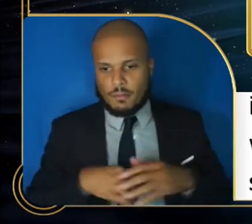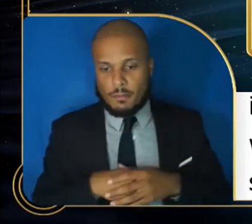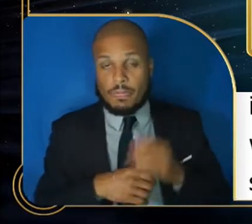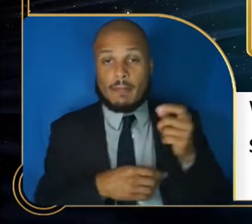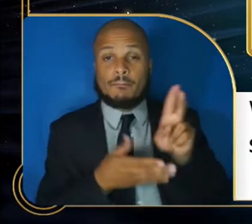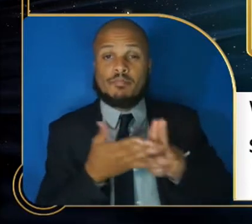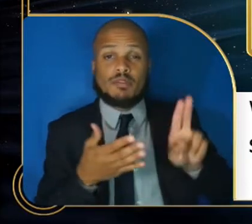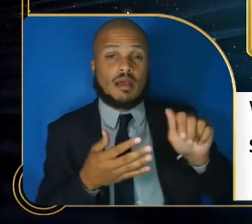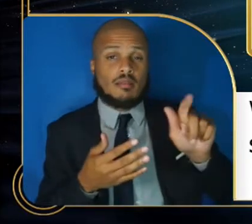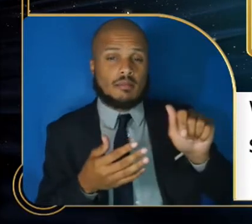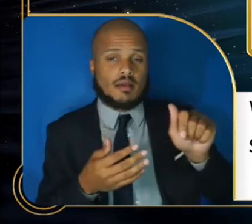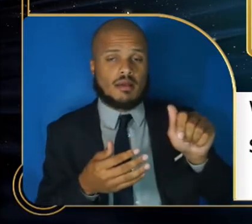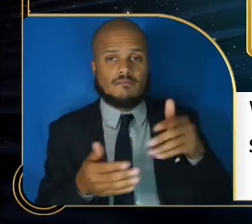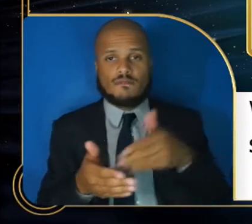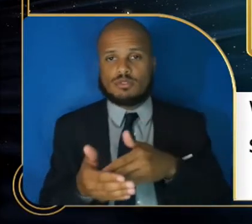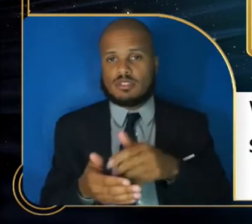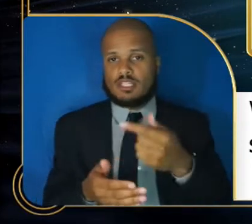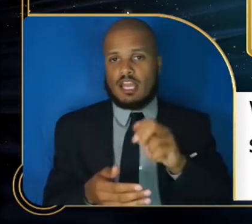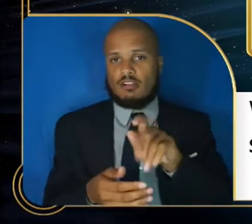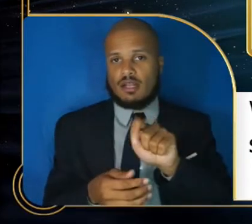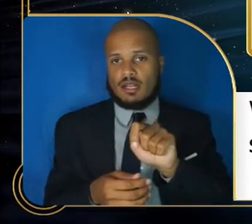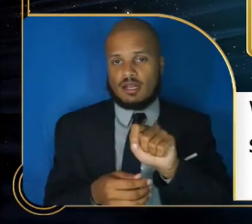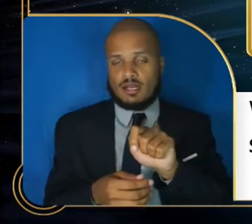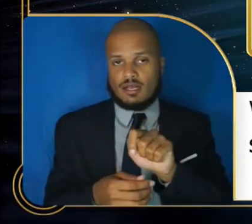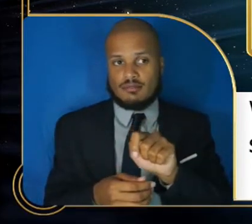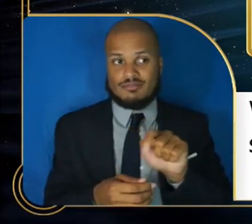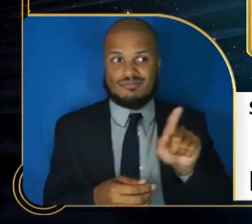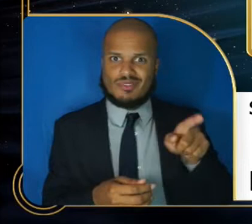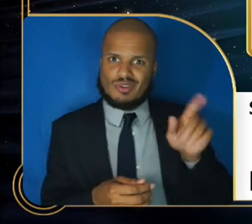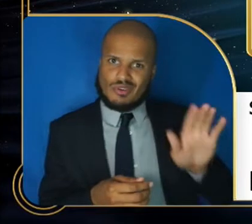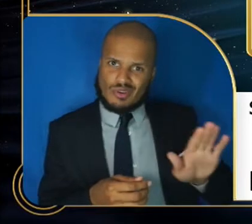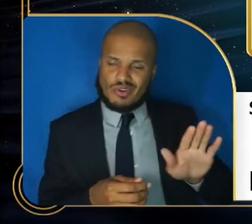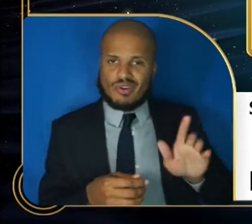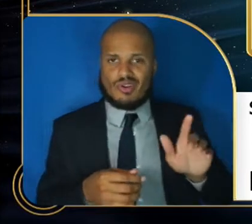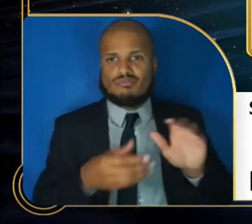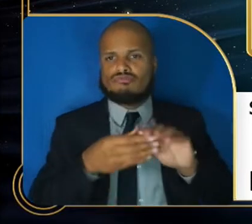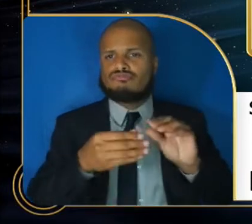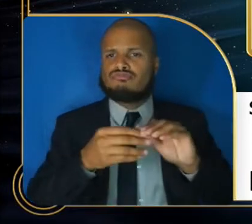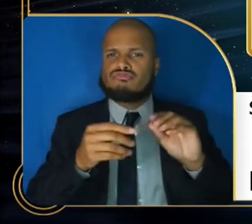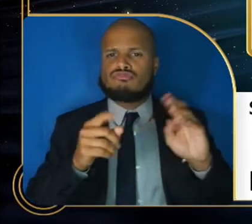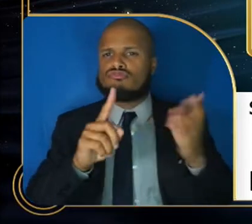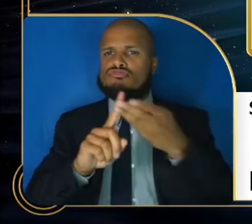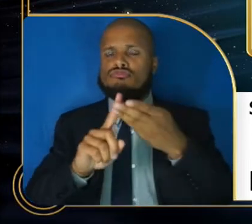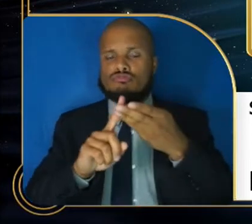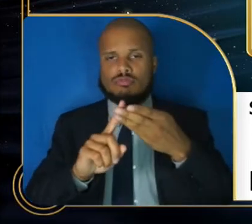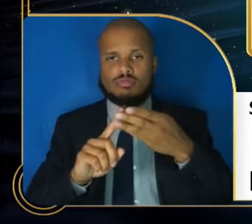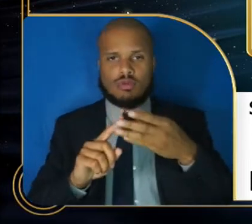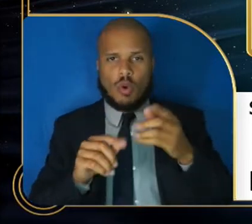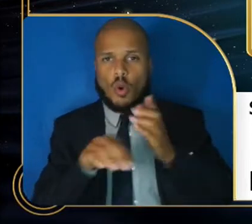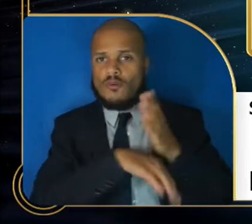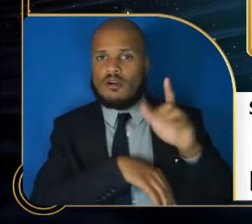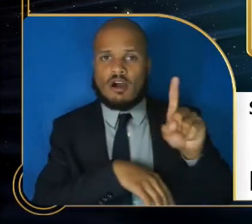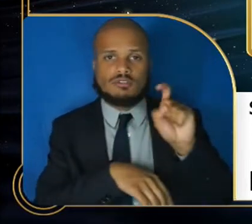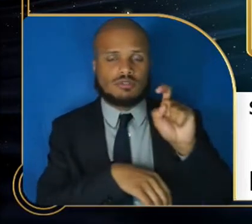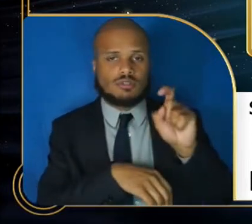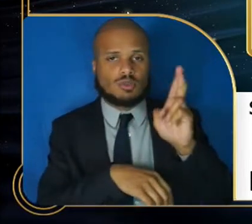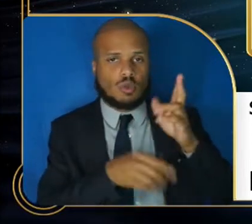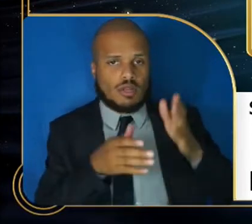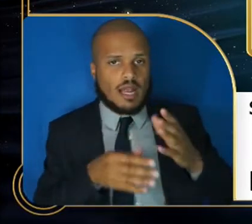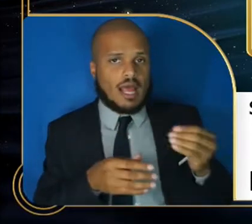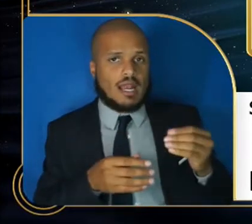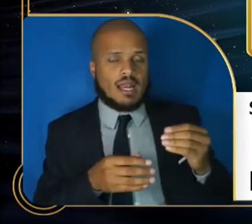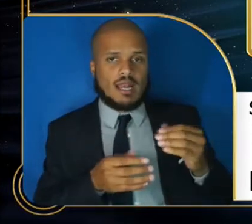Alabama versus Garrett, her brief on behalf of over 100 historians and scholars explained